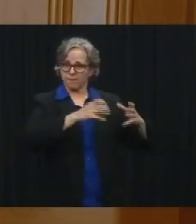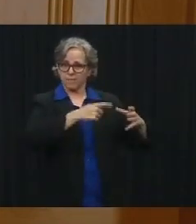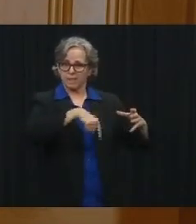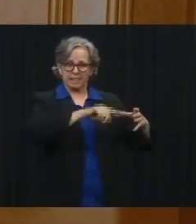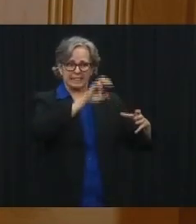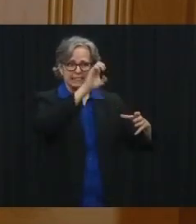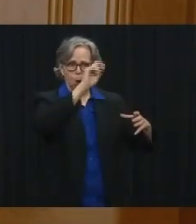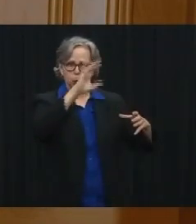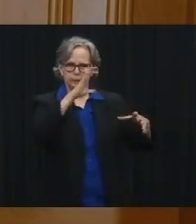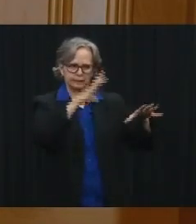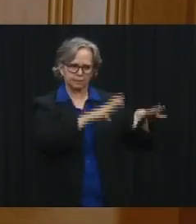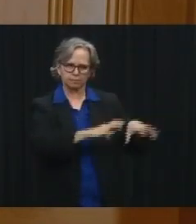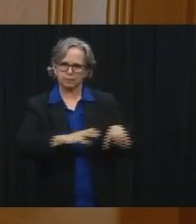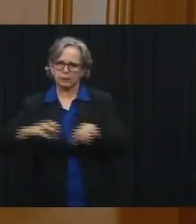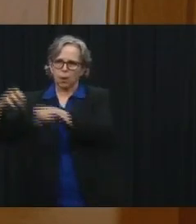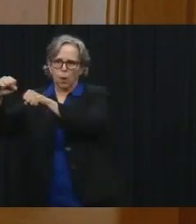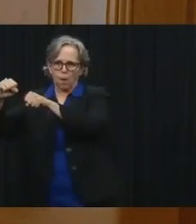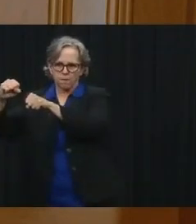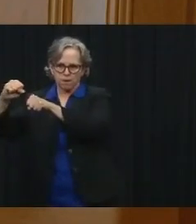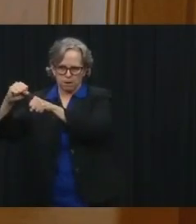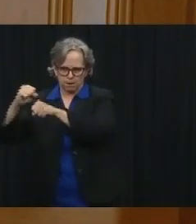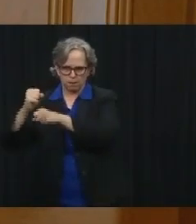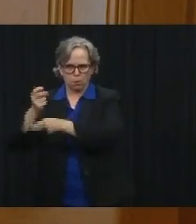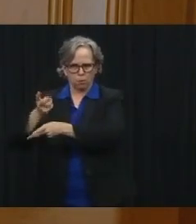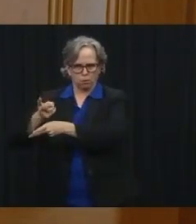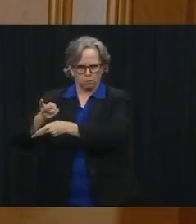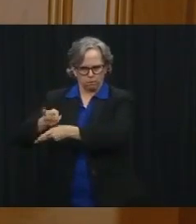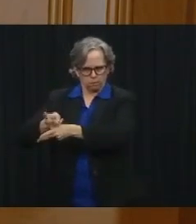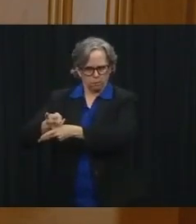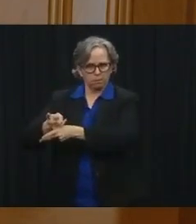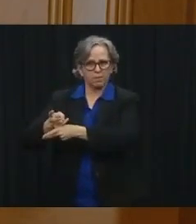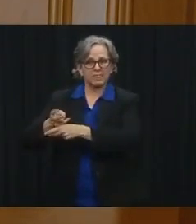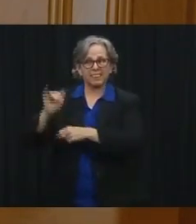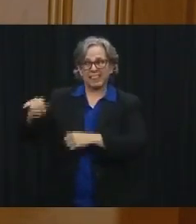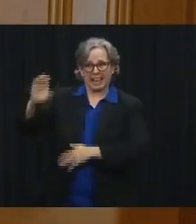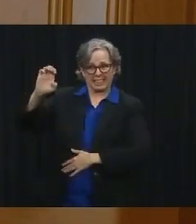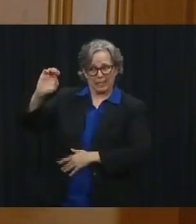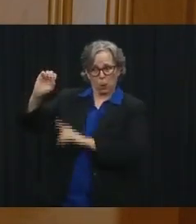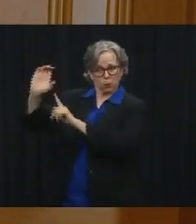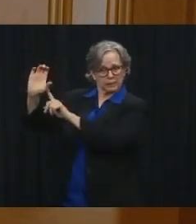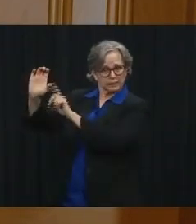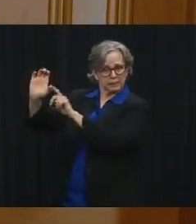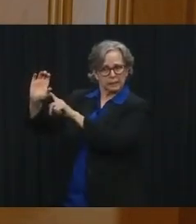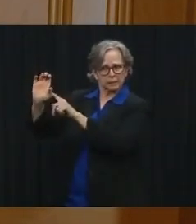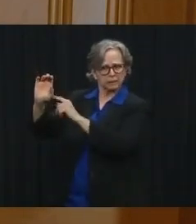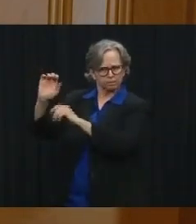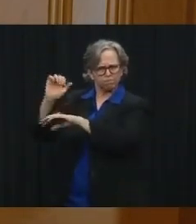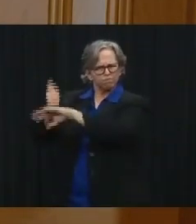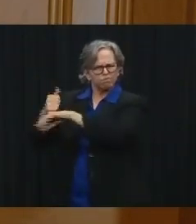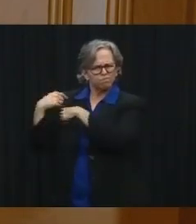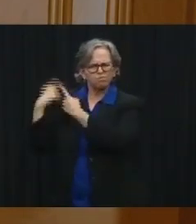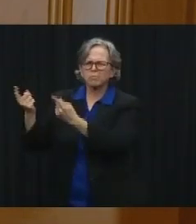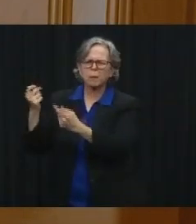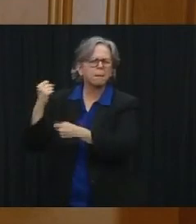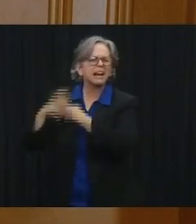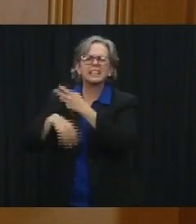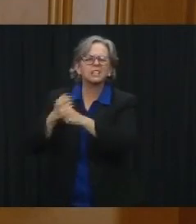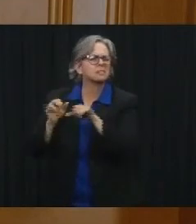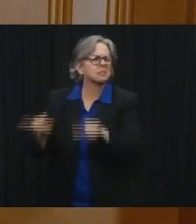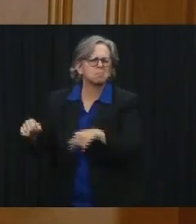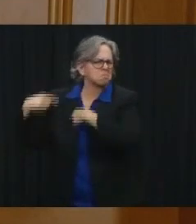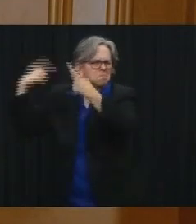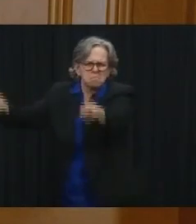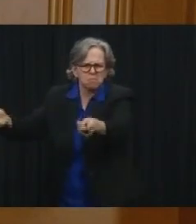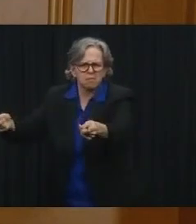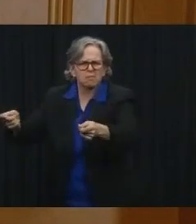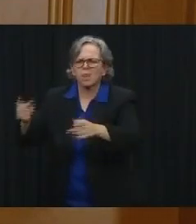Emergency Operations Center. It exists. It's existed for a number of years. And has some great